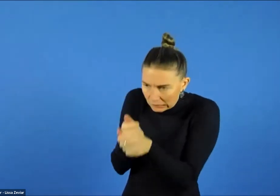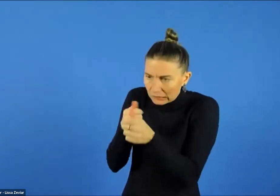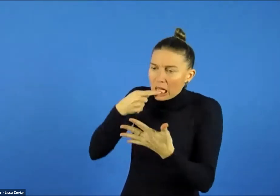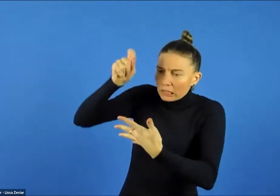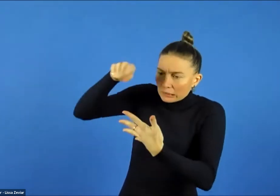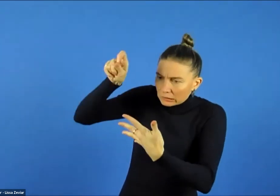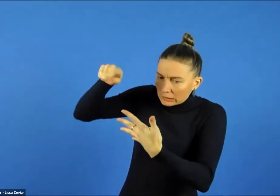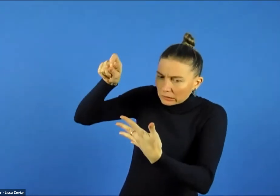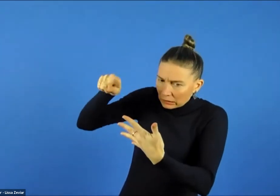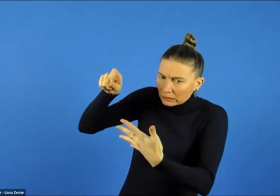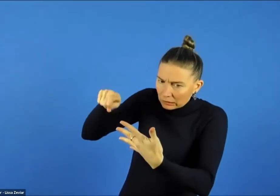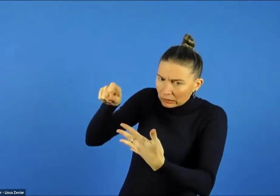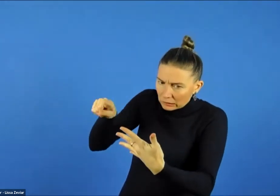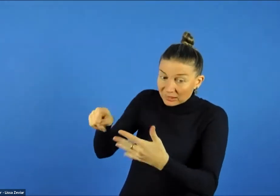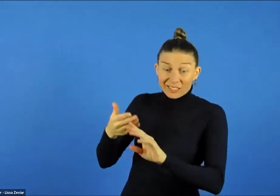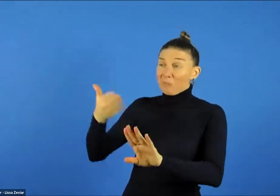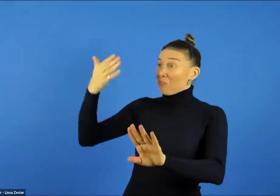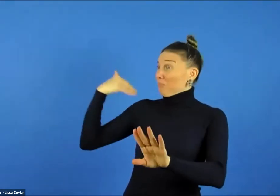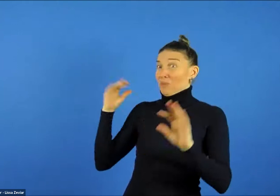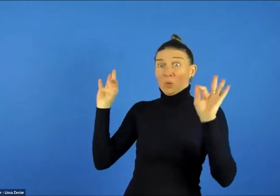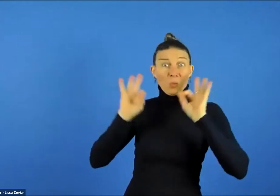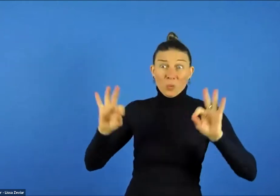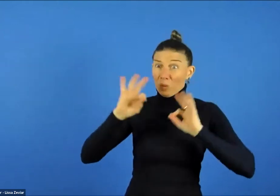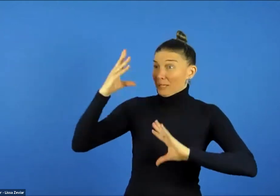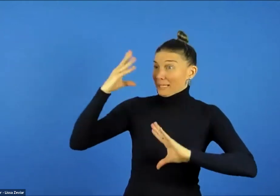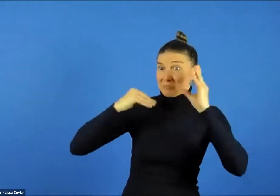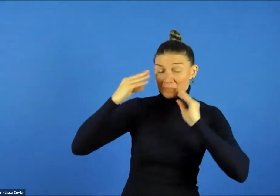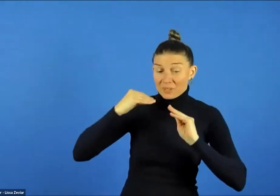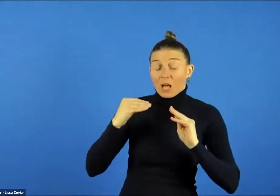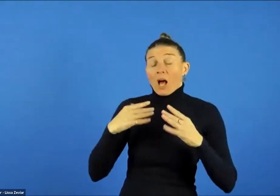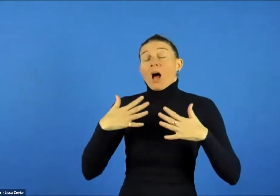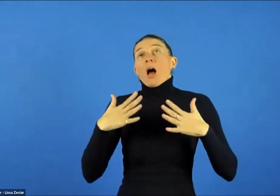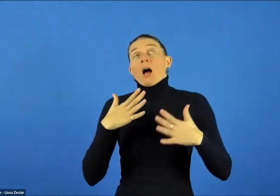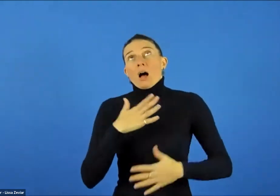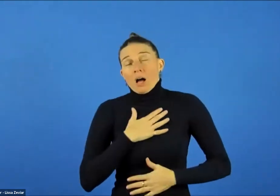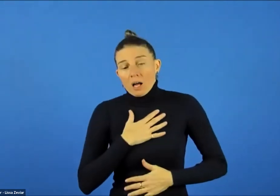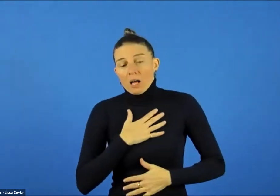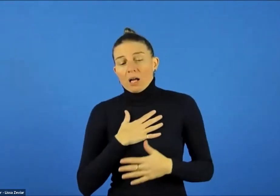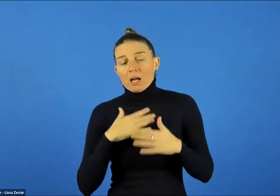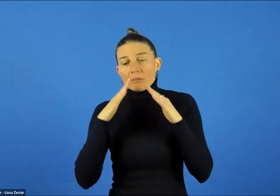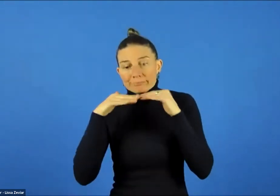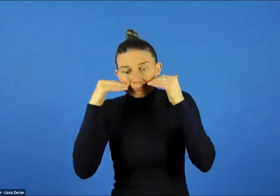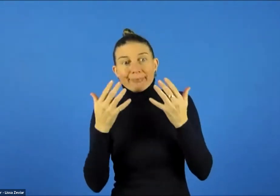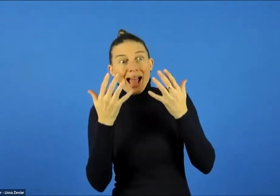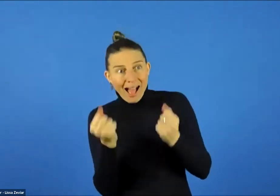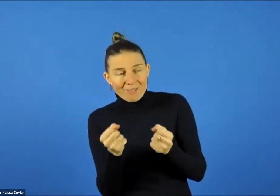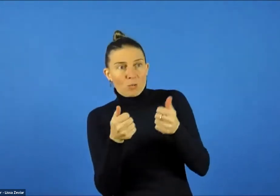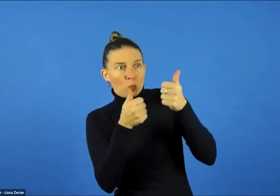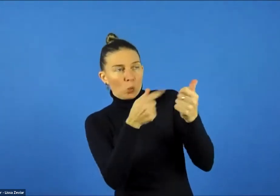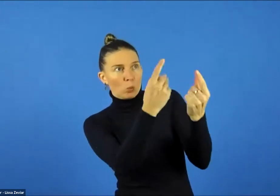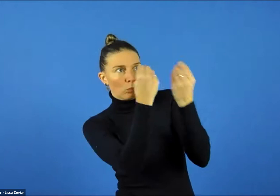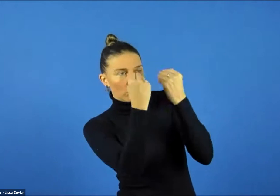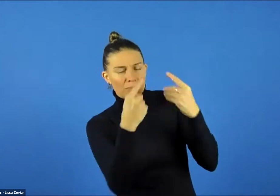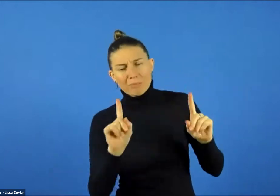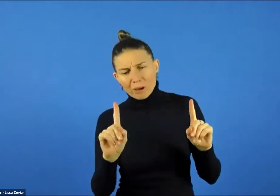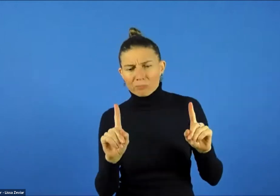we haven't had any experience before, and we were lucky enough to have great mentors and great experts to support us in this direction. But it took us